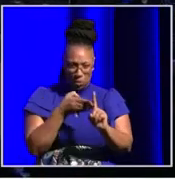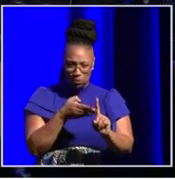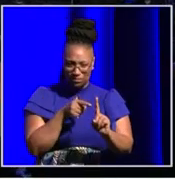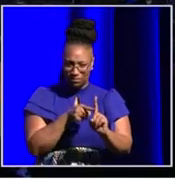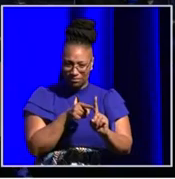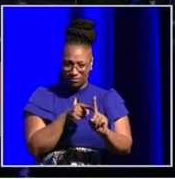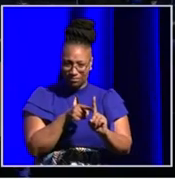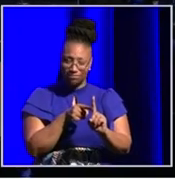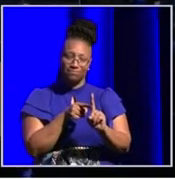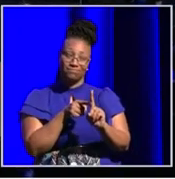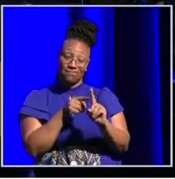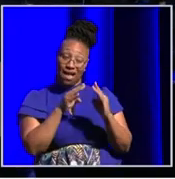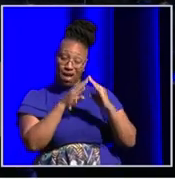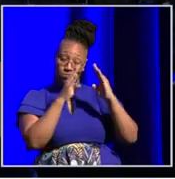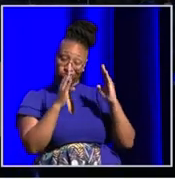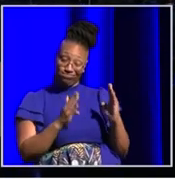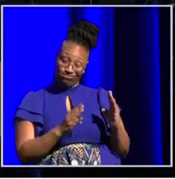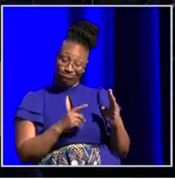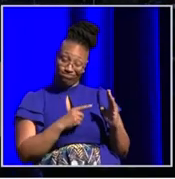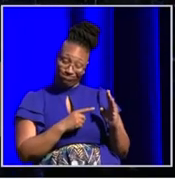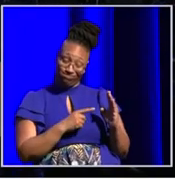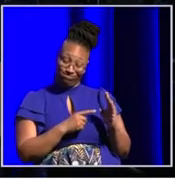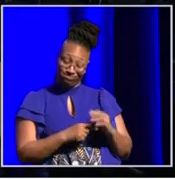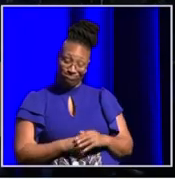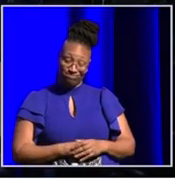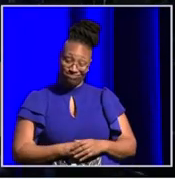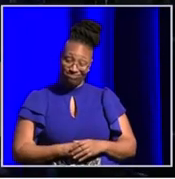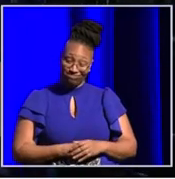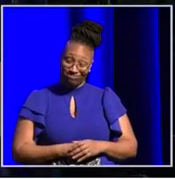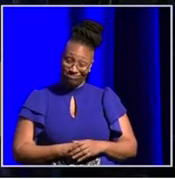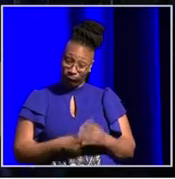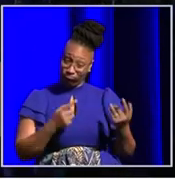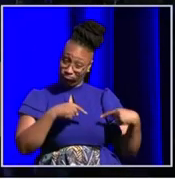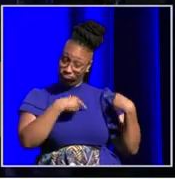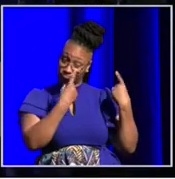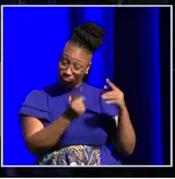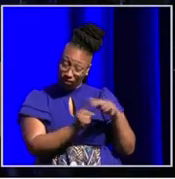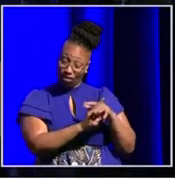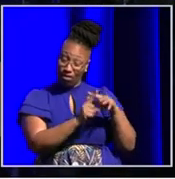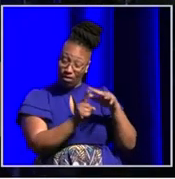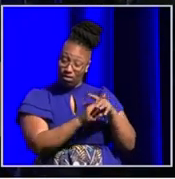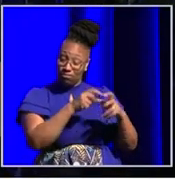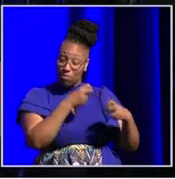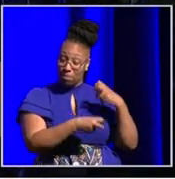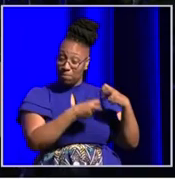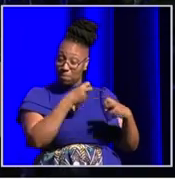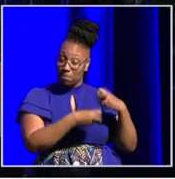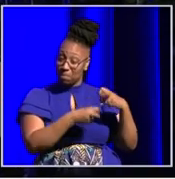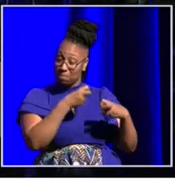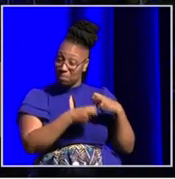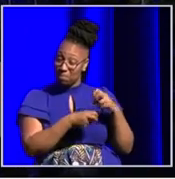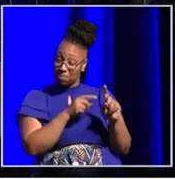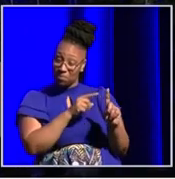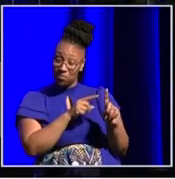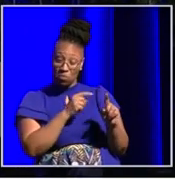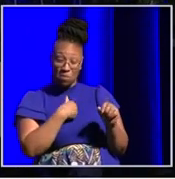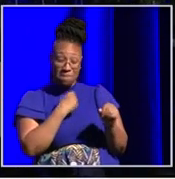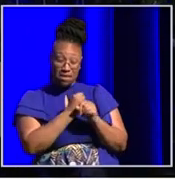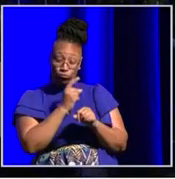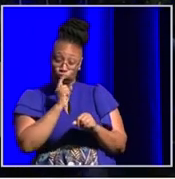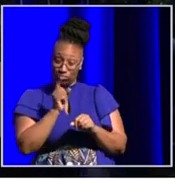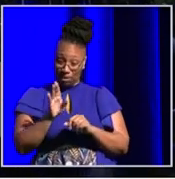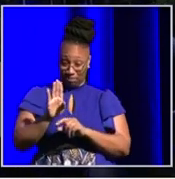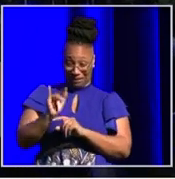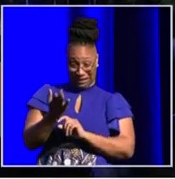large throughout the city, and you know it, including providing and passing meaningful legislation